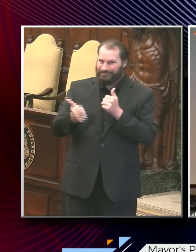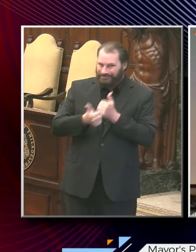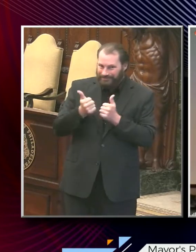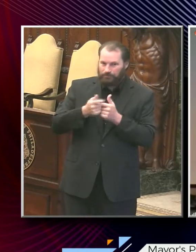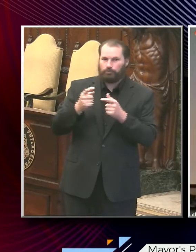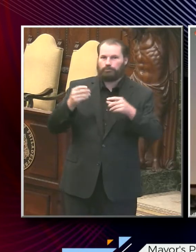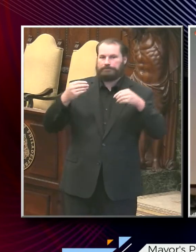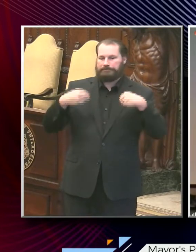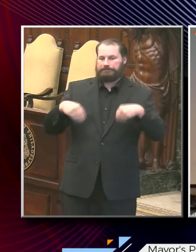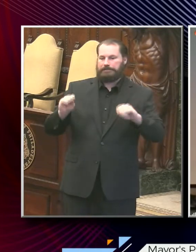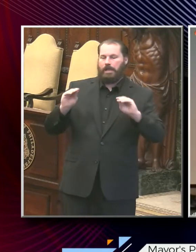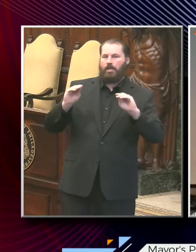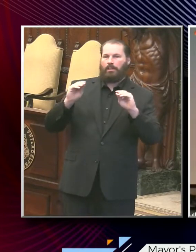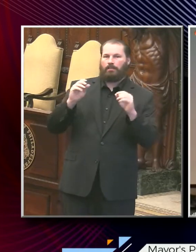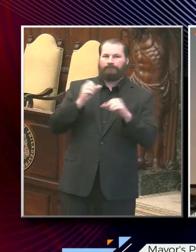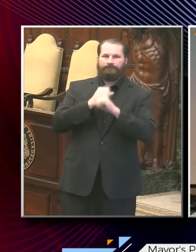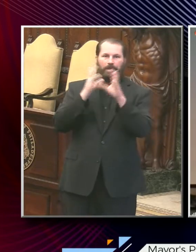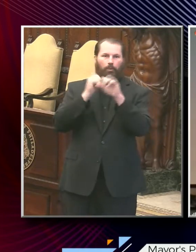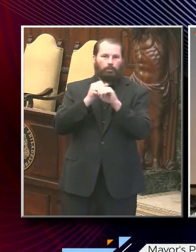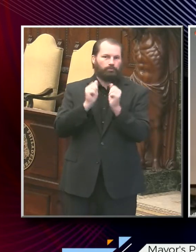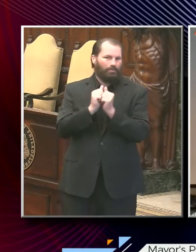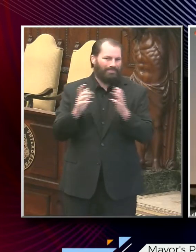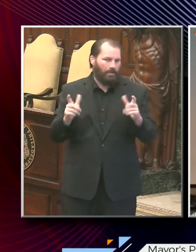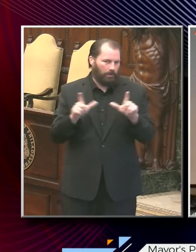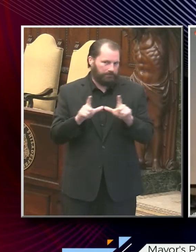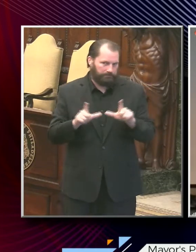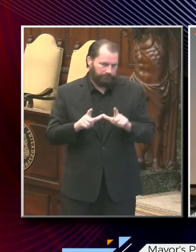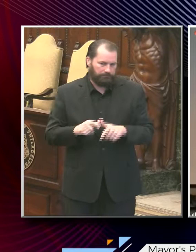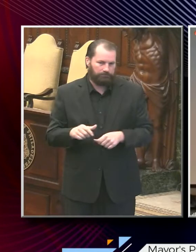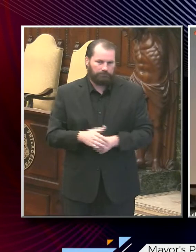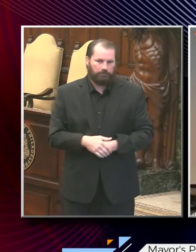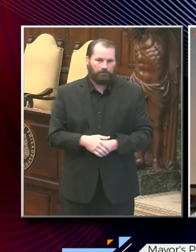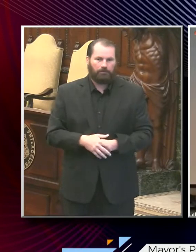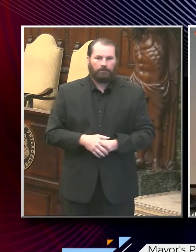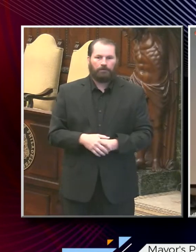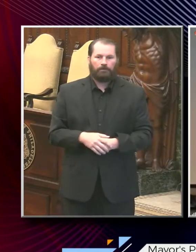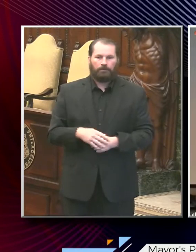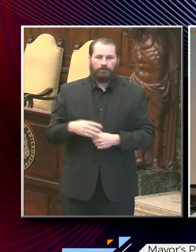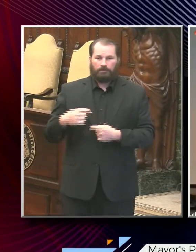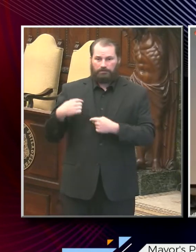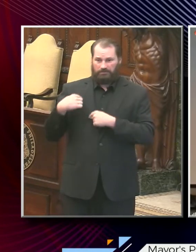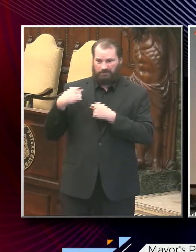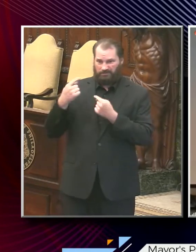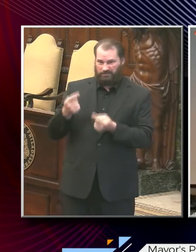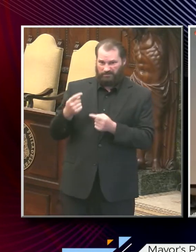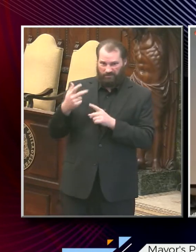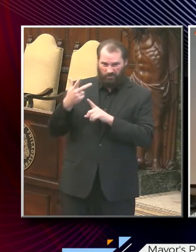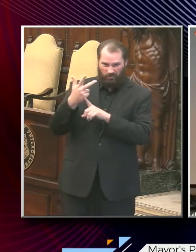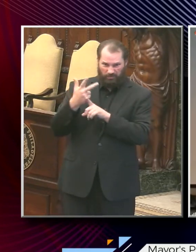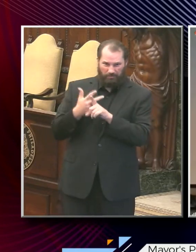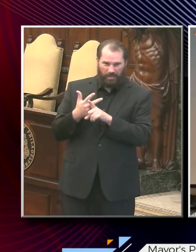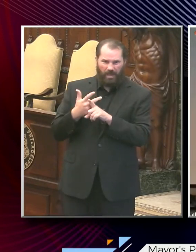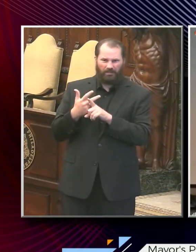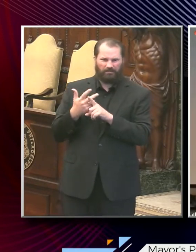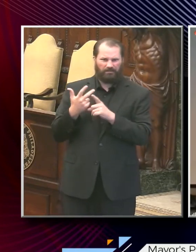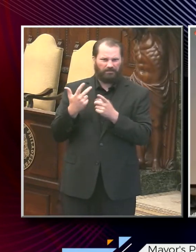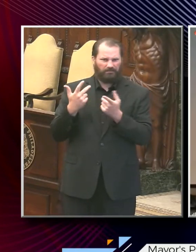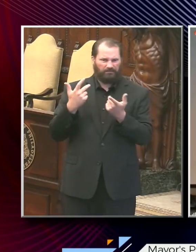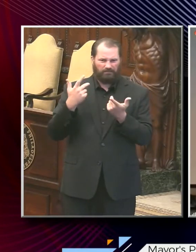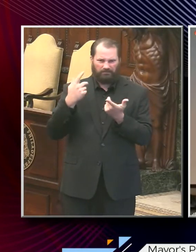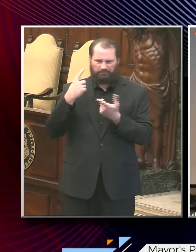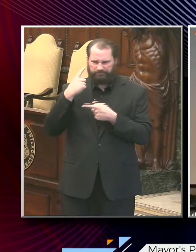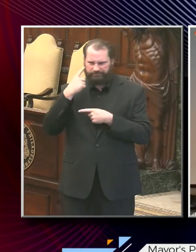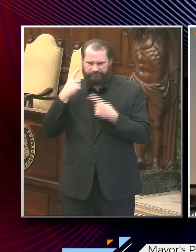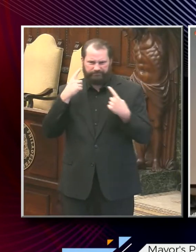We understand the last few months have been a very difficult time with restrictions only now being eased. We understand the absence of an in-person